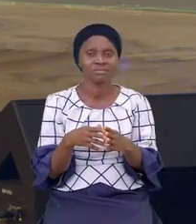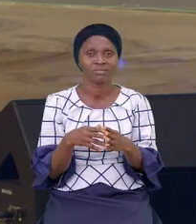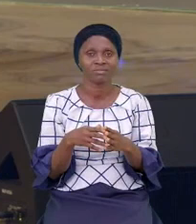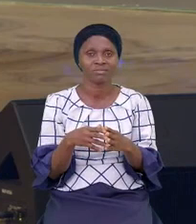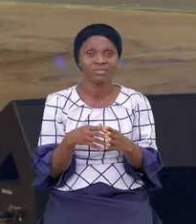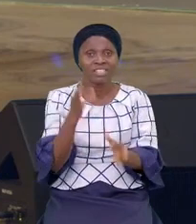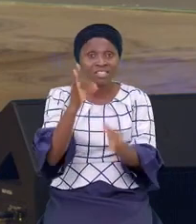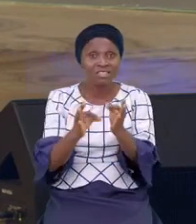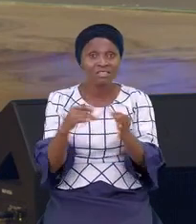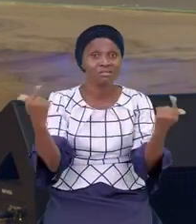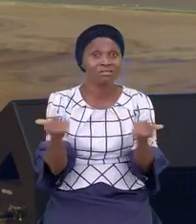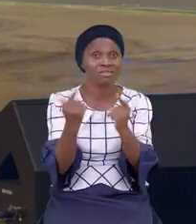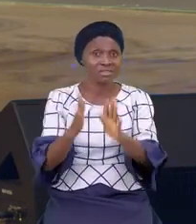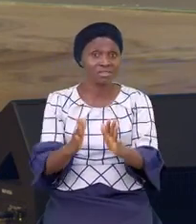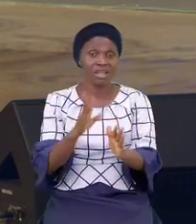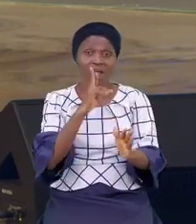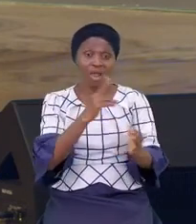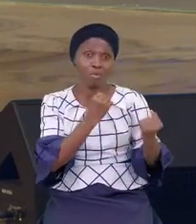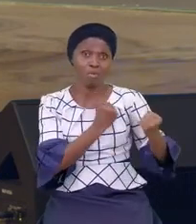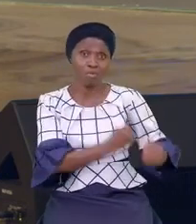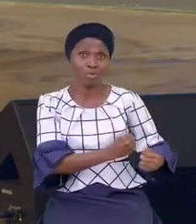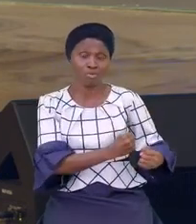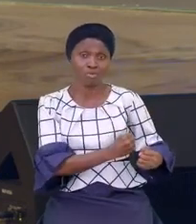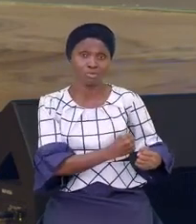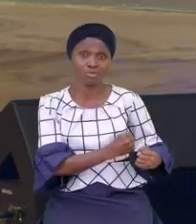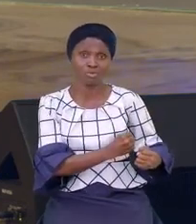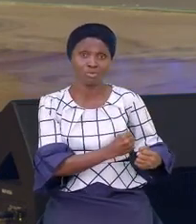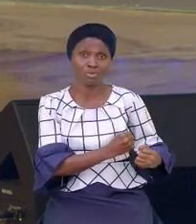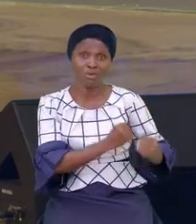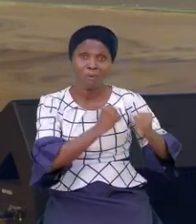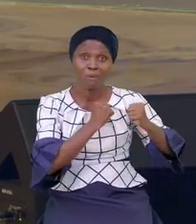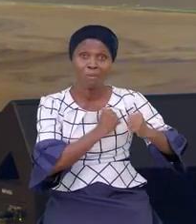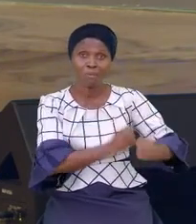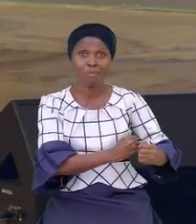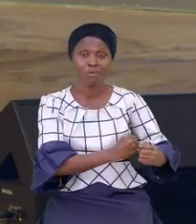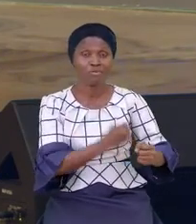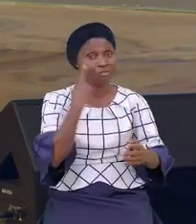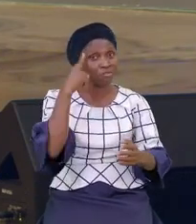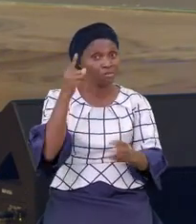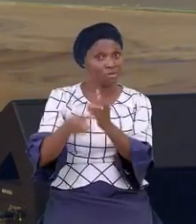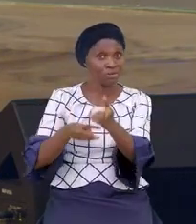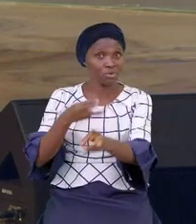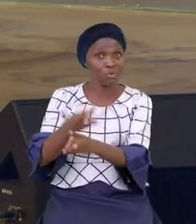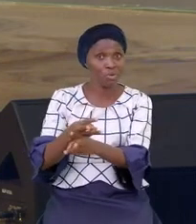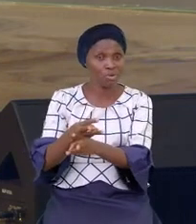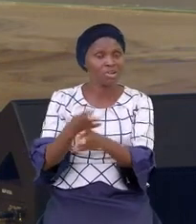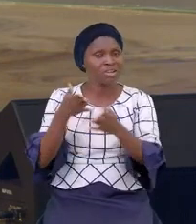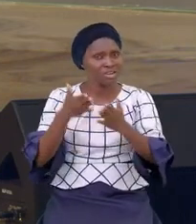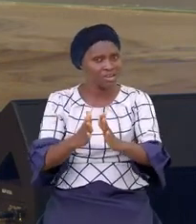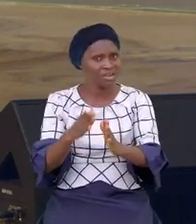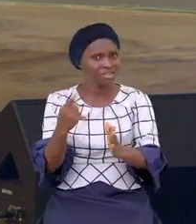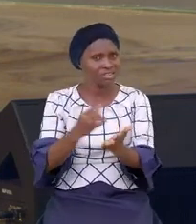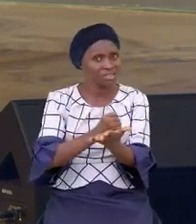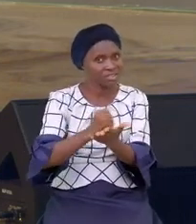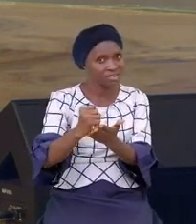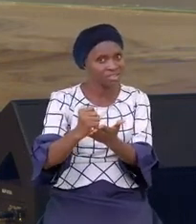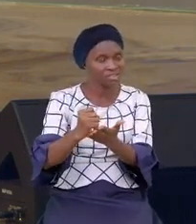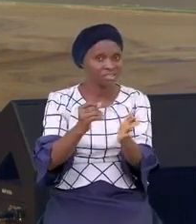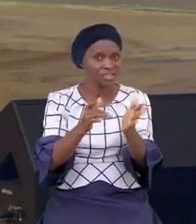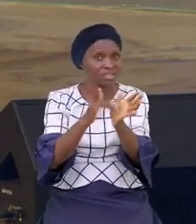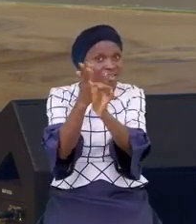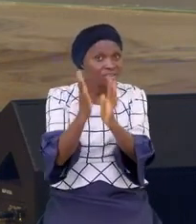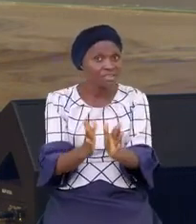If sinners are bold for the world, let the saints be